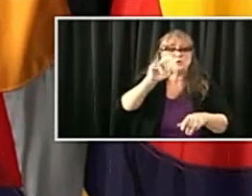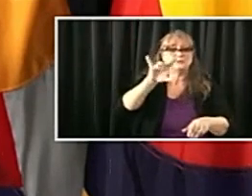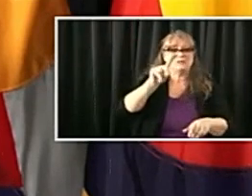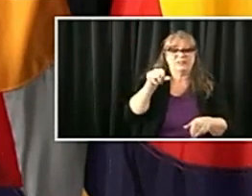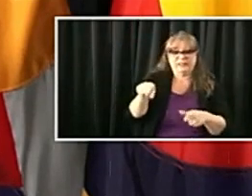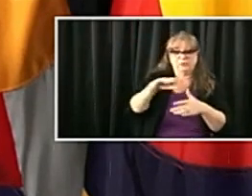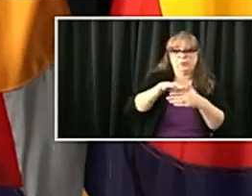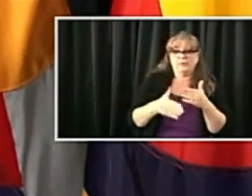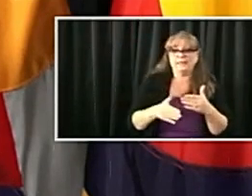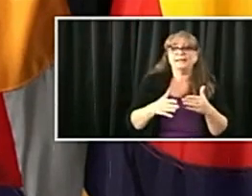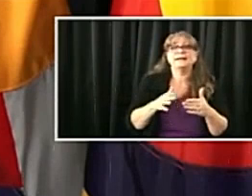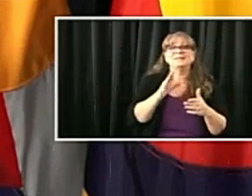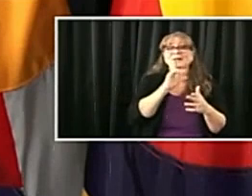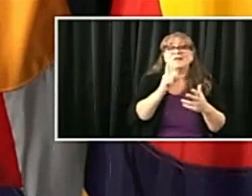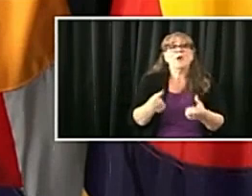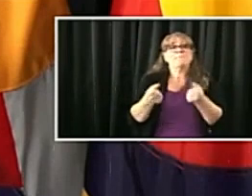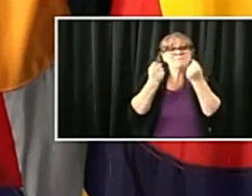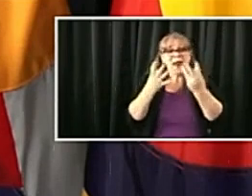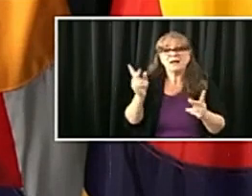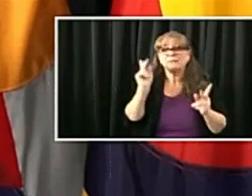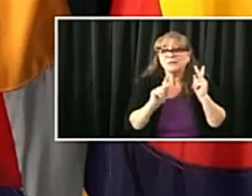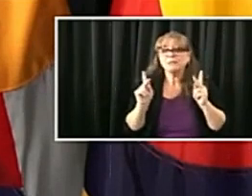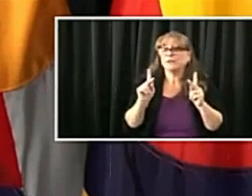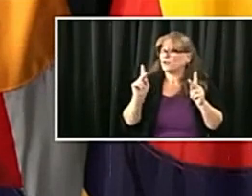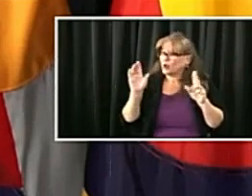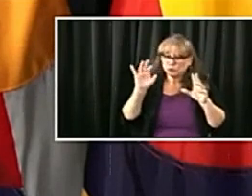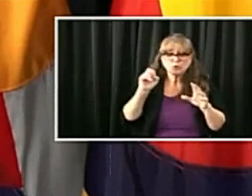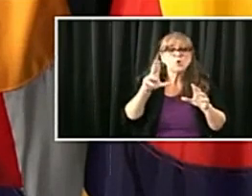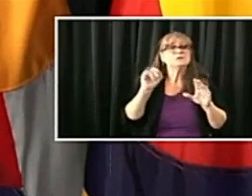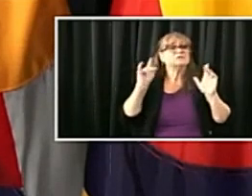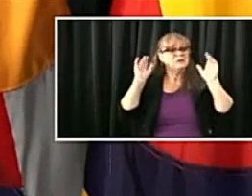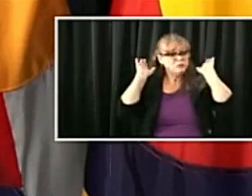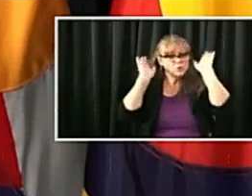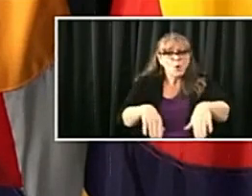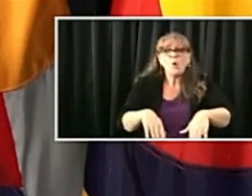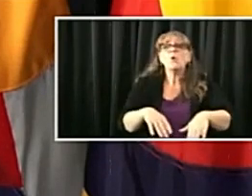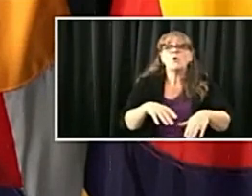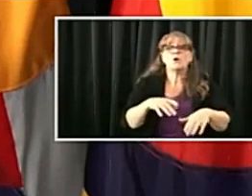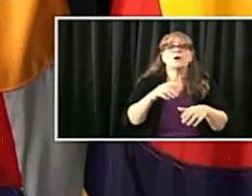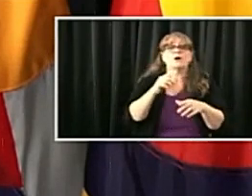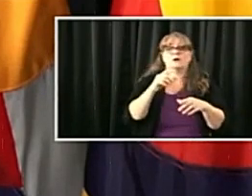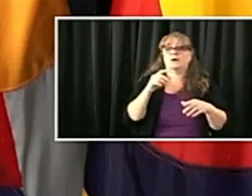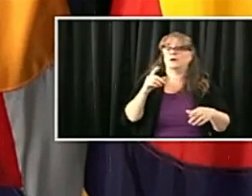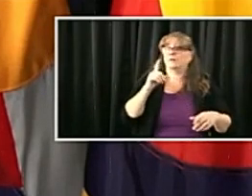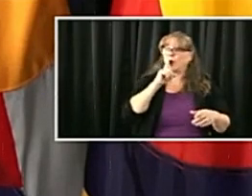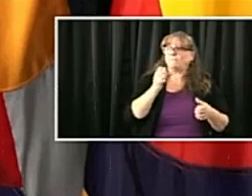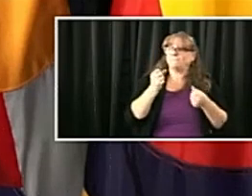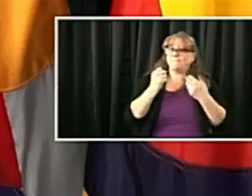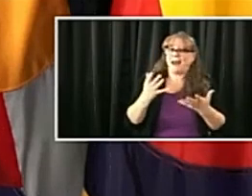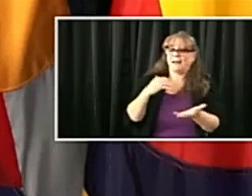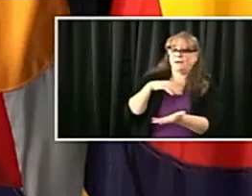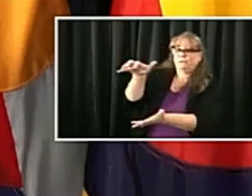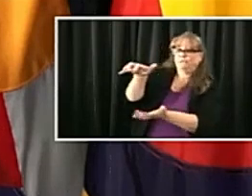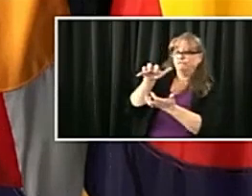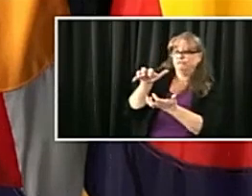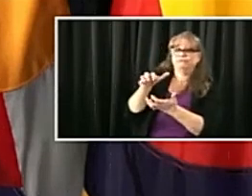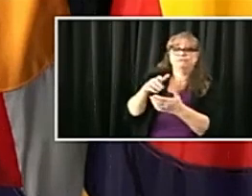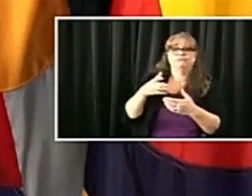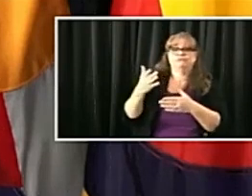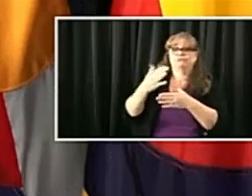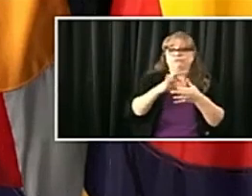it. Obviously there's a lot of distribution partners in this, and yes, anybody that we find that is